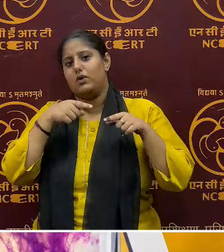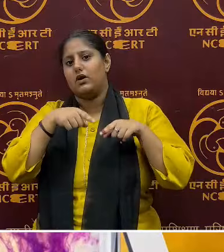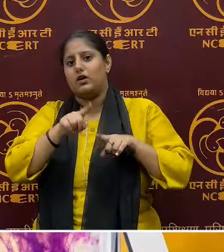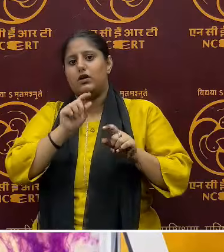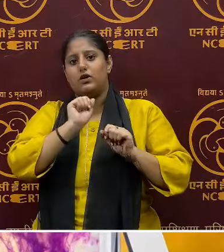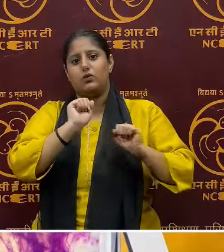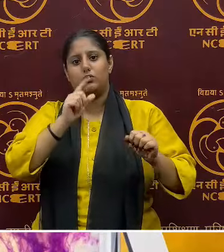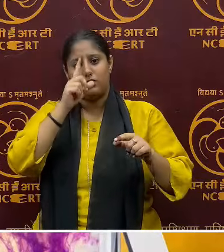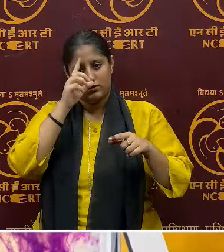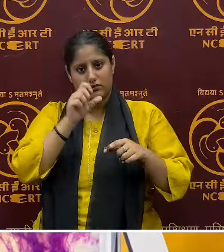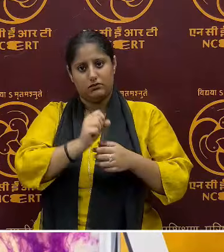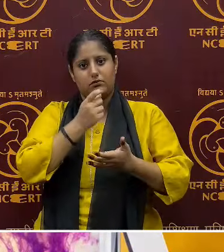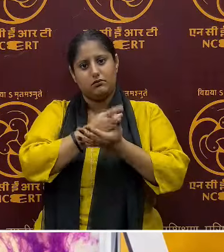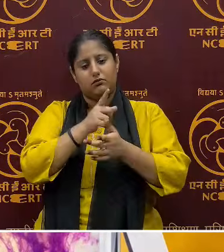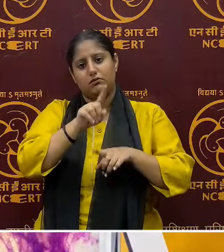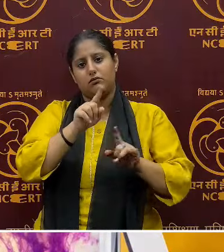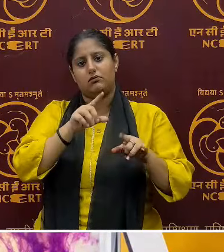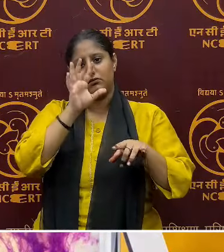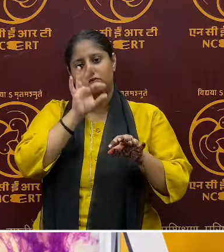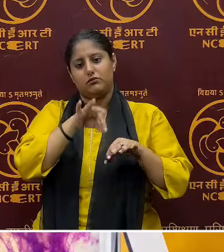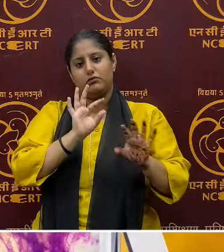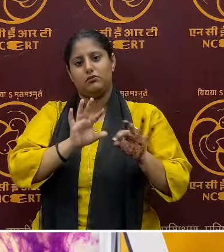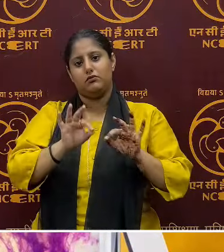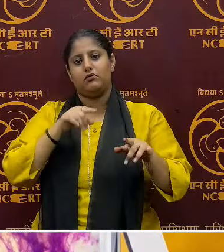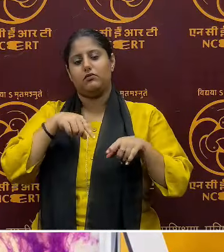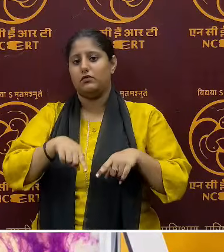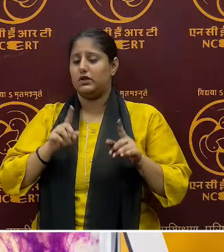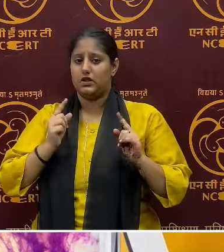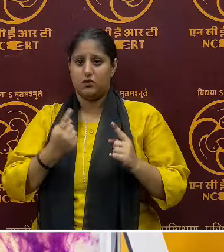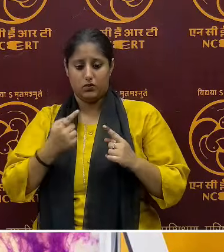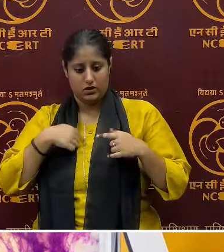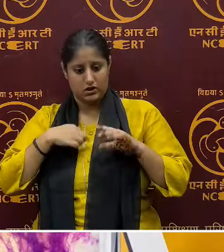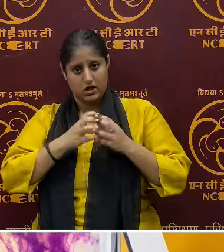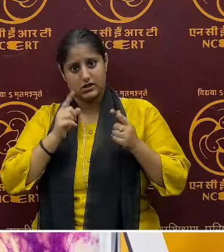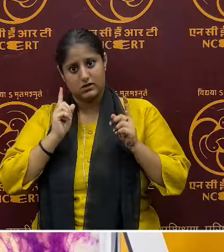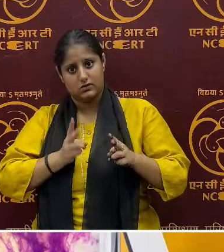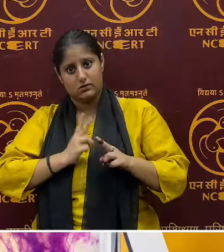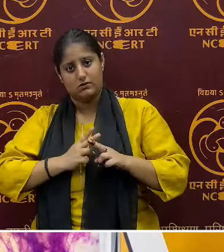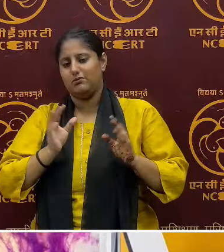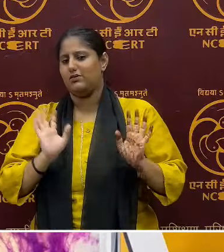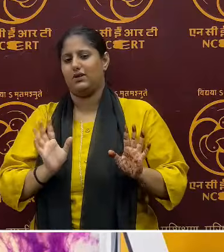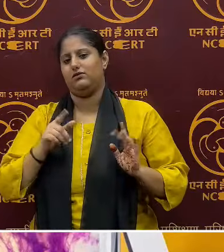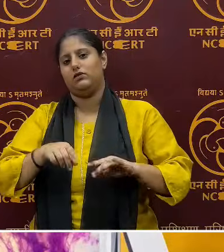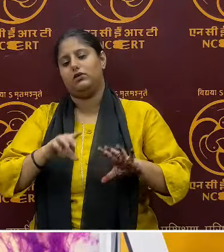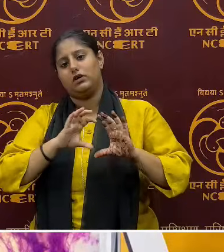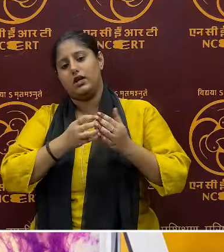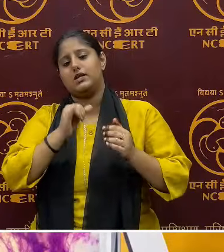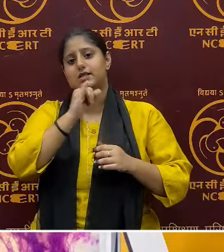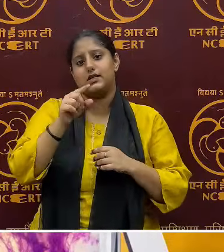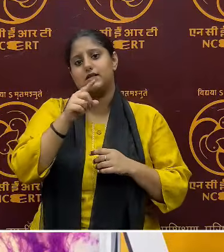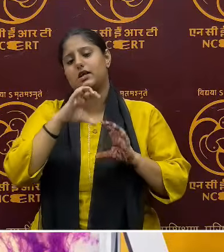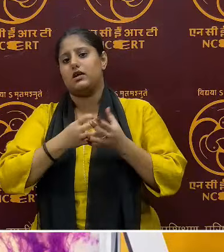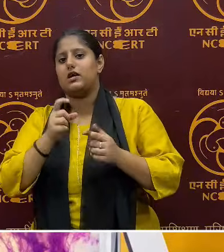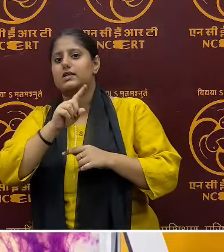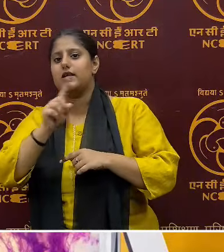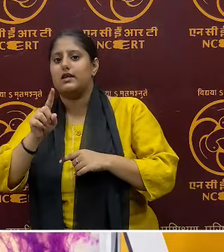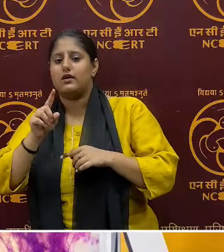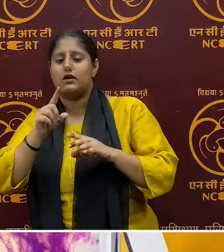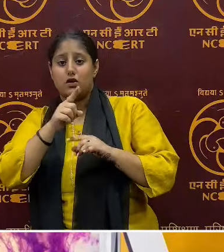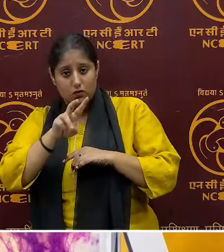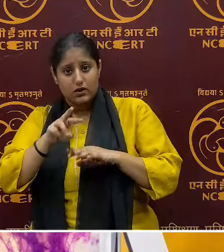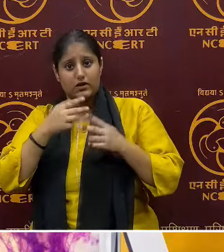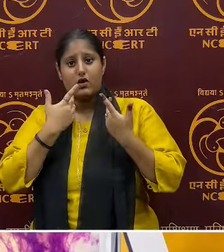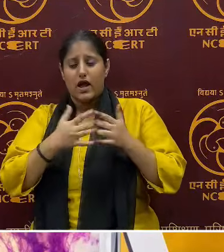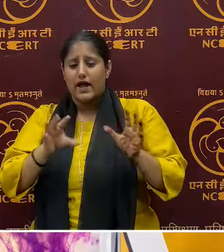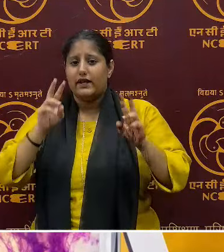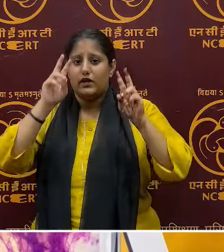for you to study only grade 7th. No, it's not like that. You can study for grade 6 to grade 12th of any subject, any